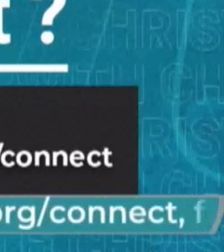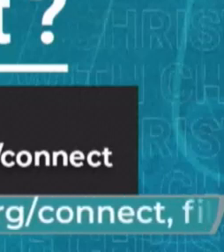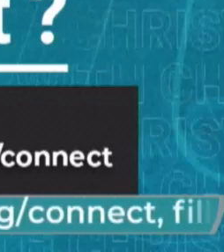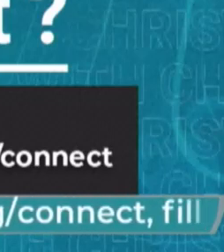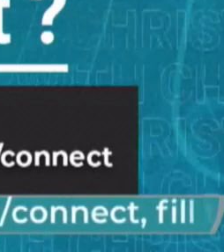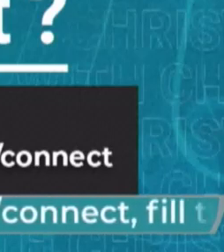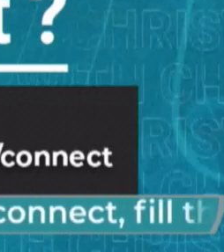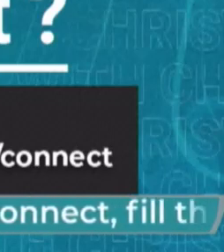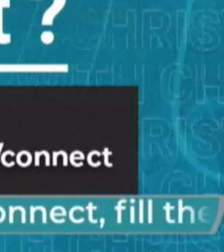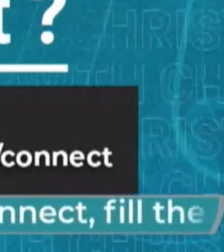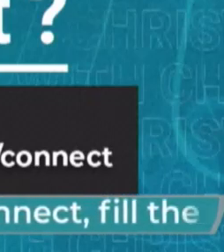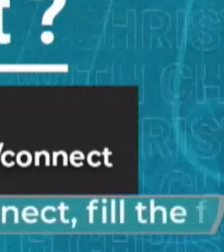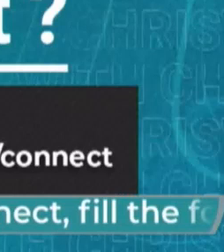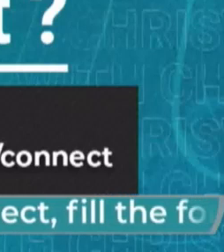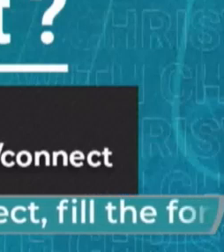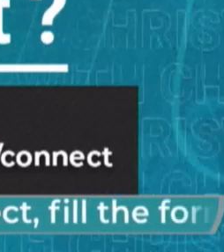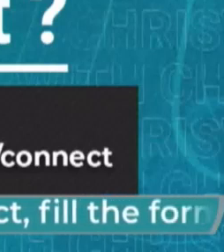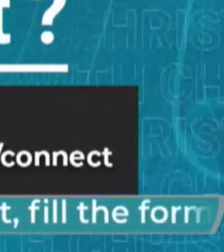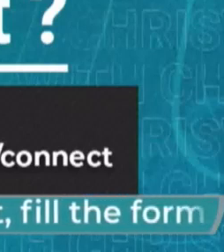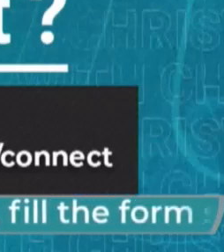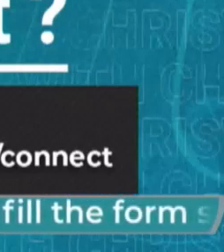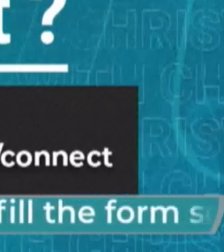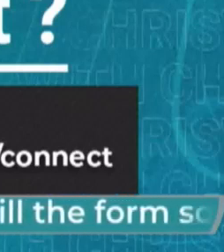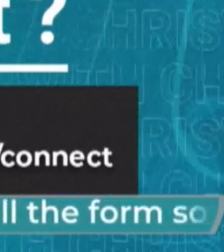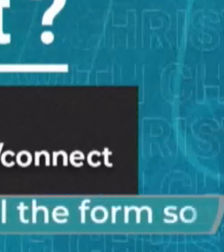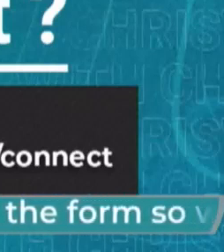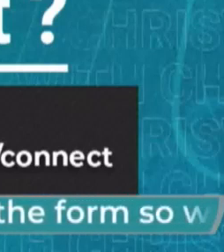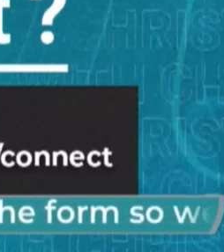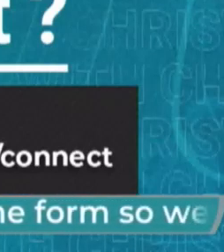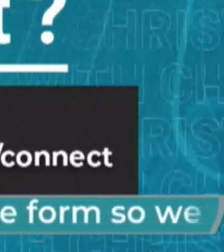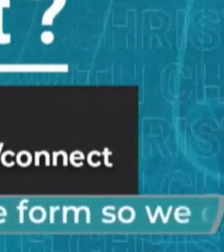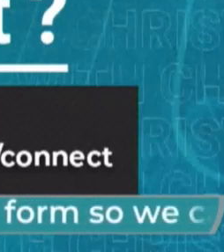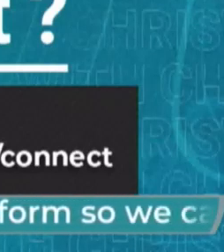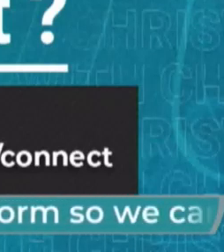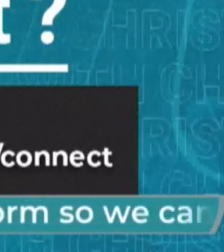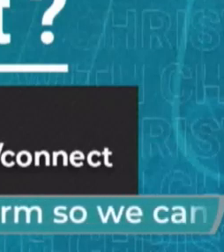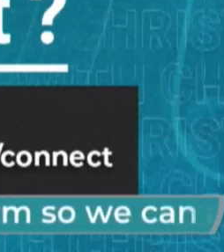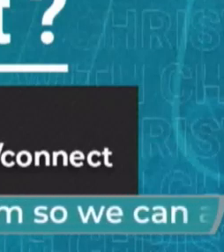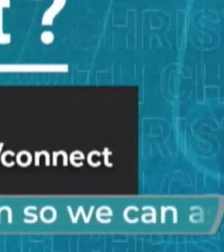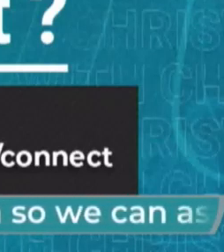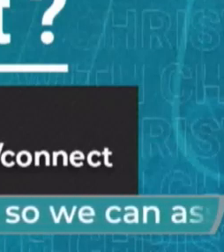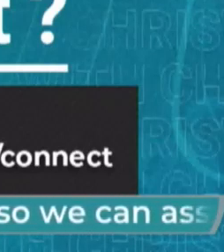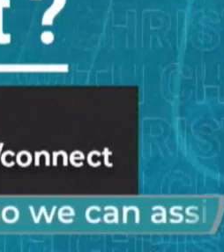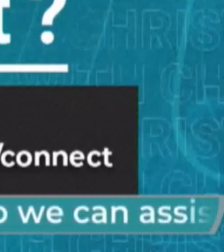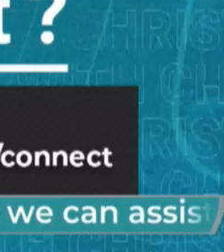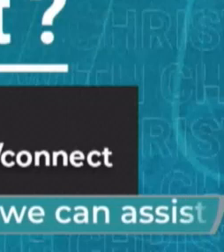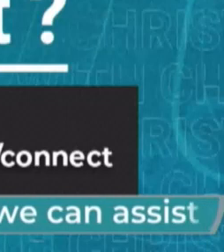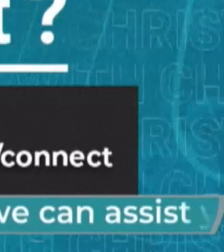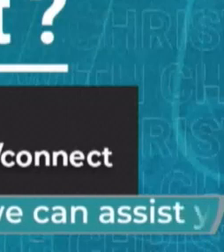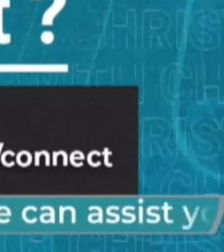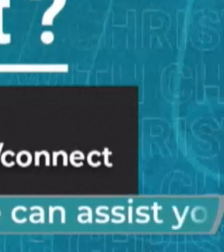the village, to describe, maybe at the back, how they can get there. Please, let's do that